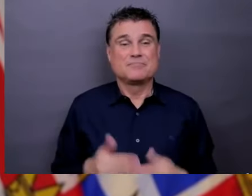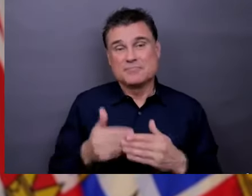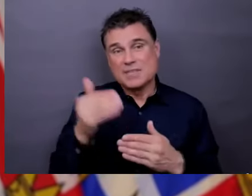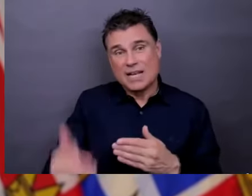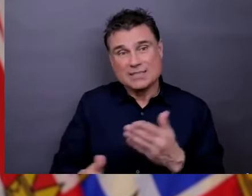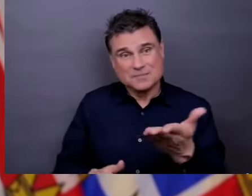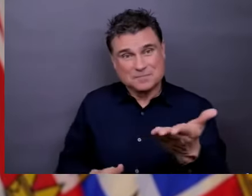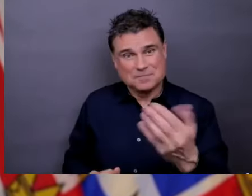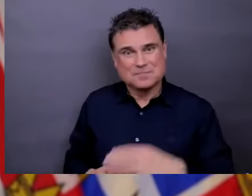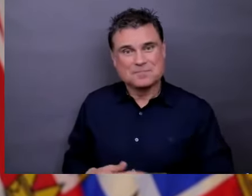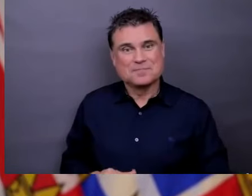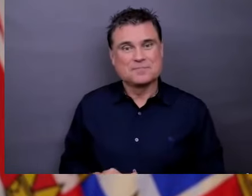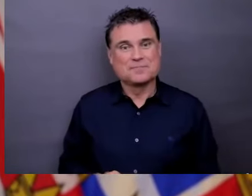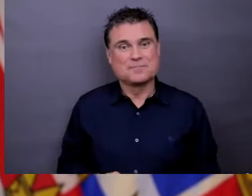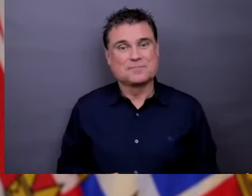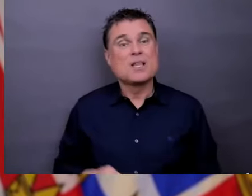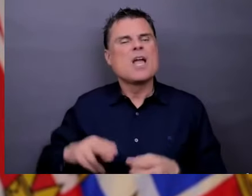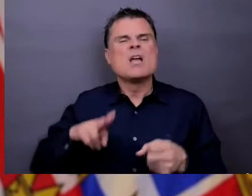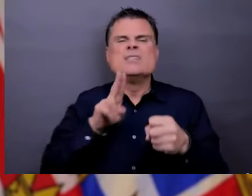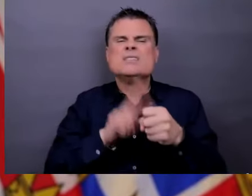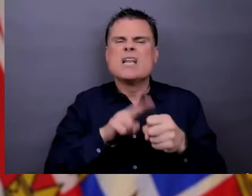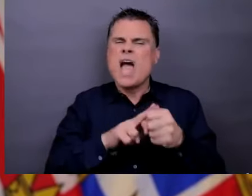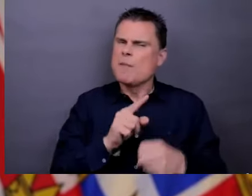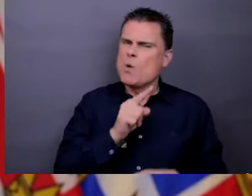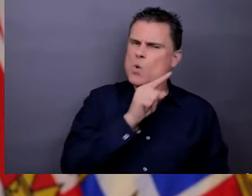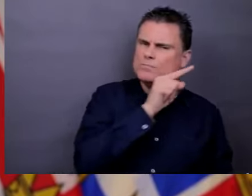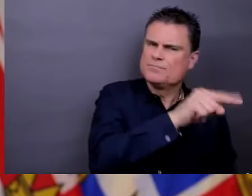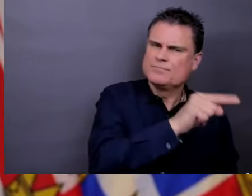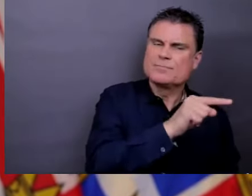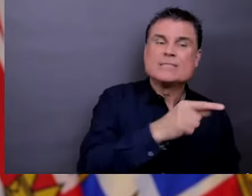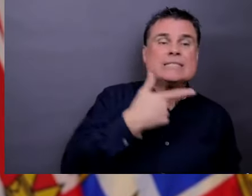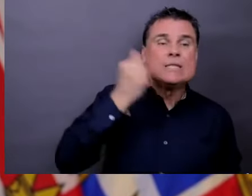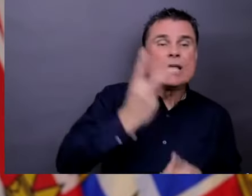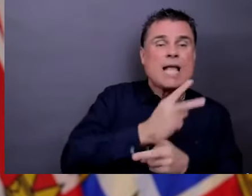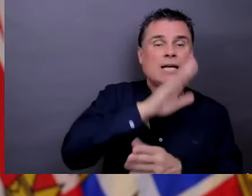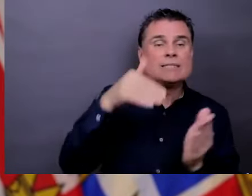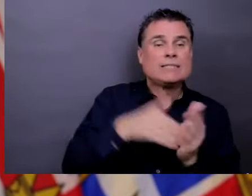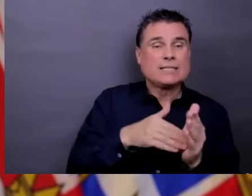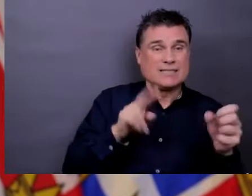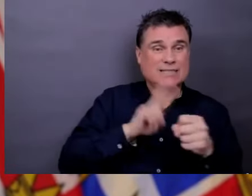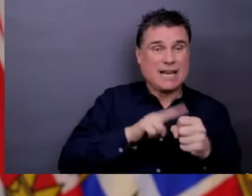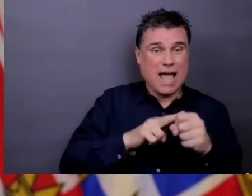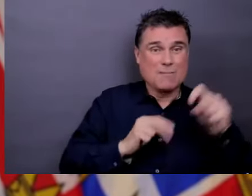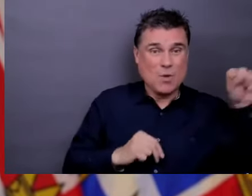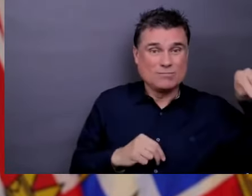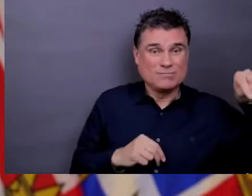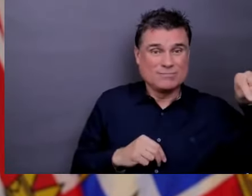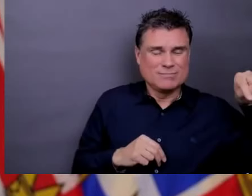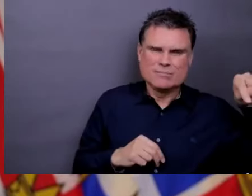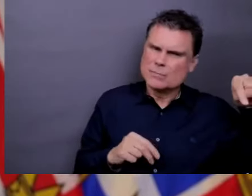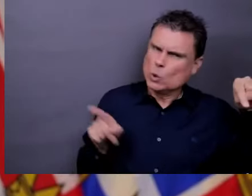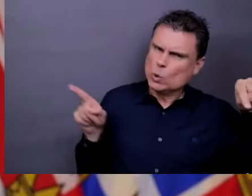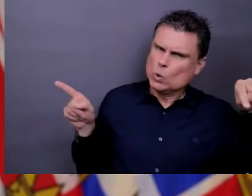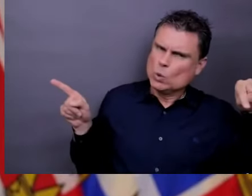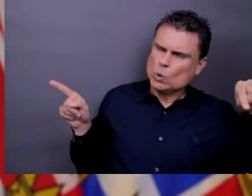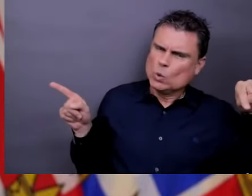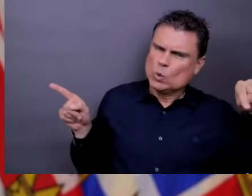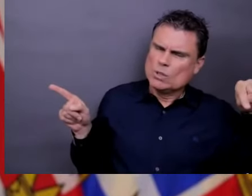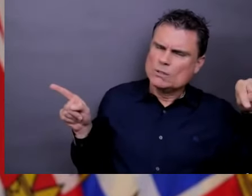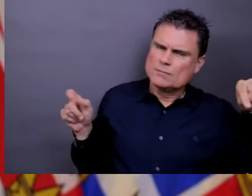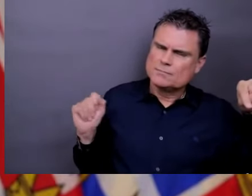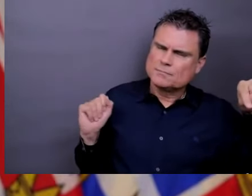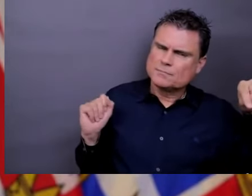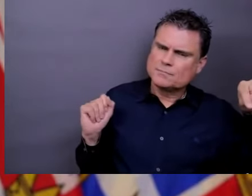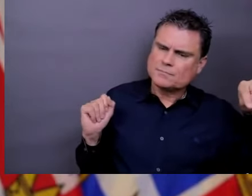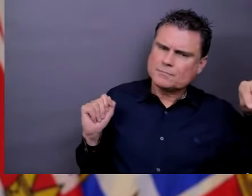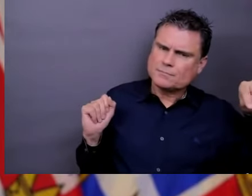are pushing to know whether all staff members in the facilities that are working closely with patients, whether they've been vaccinated.